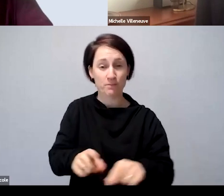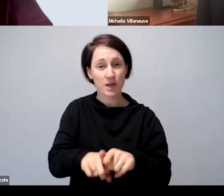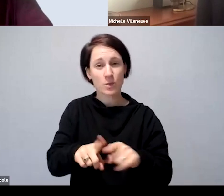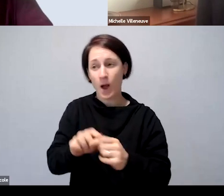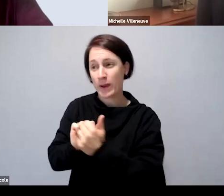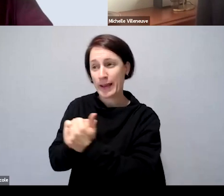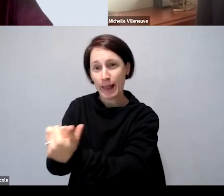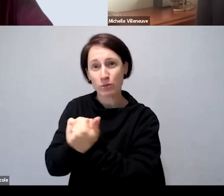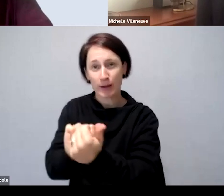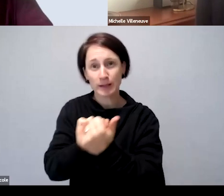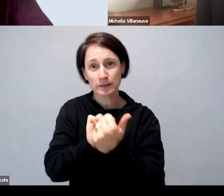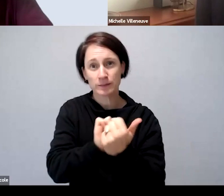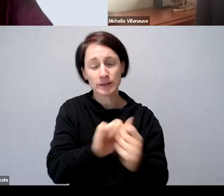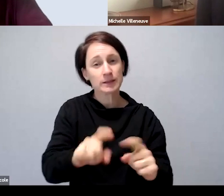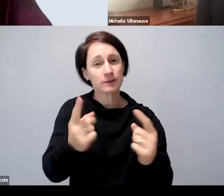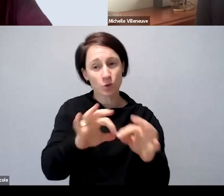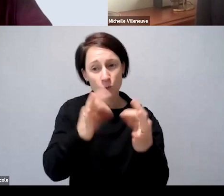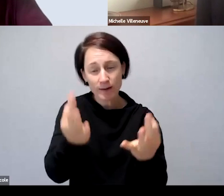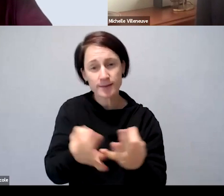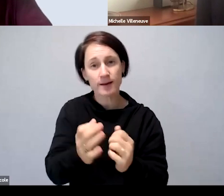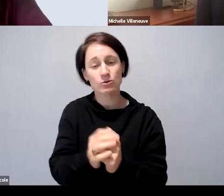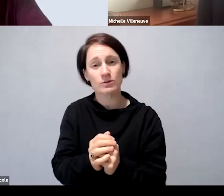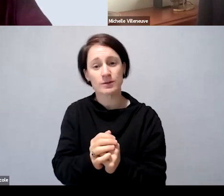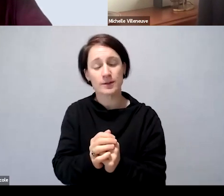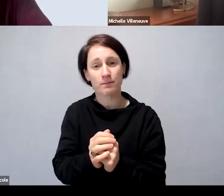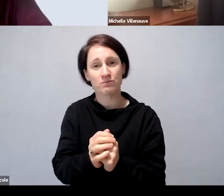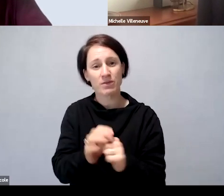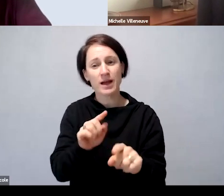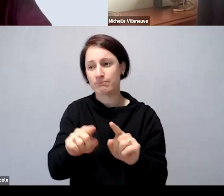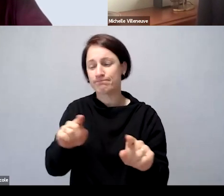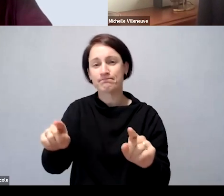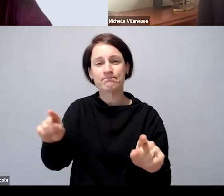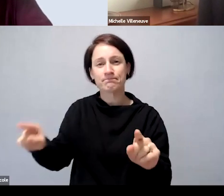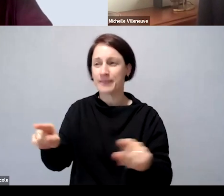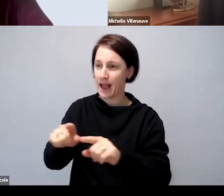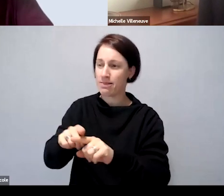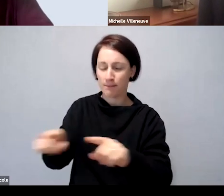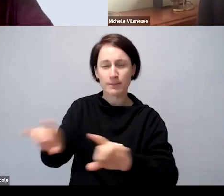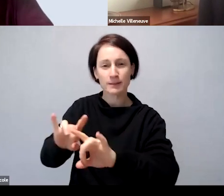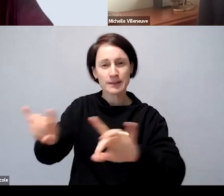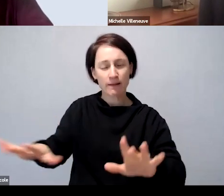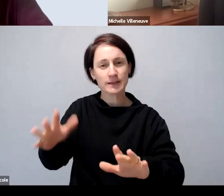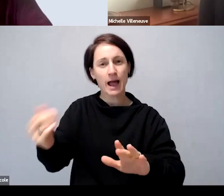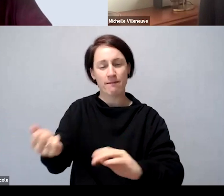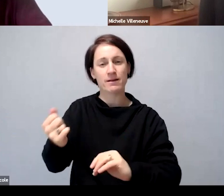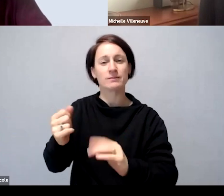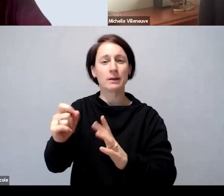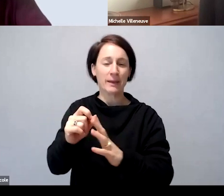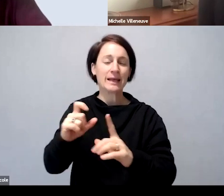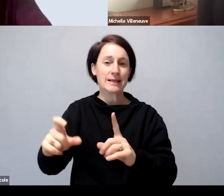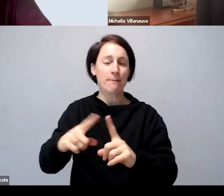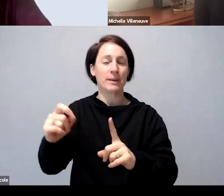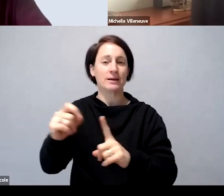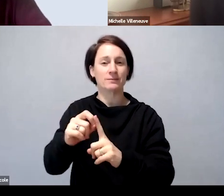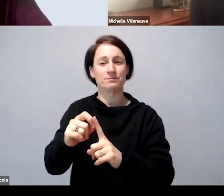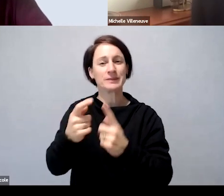different organizations, as well as a number of different organizations who've undertaken the Person-Centered Emergency Preparedness Certificate course and